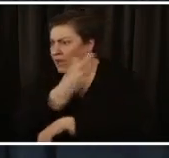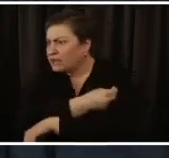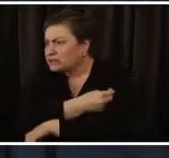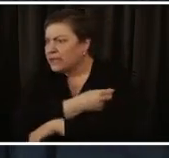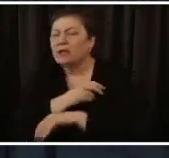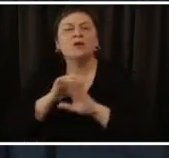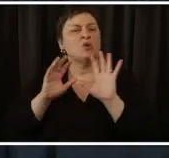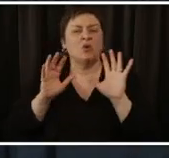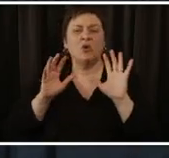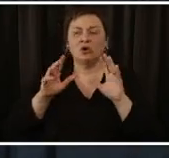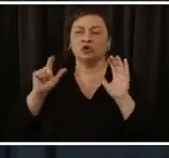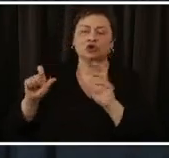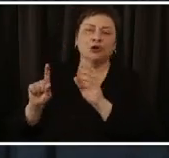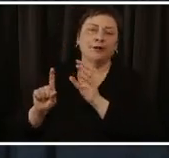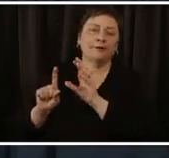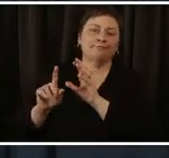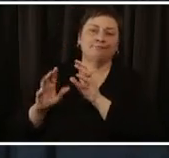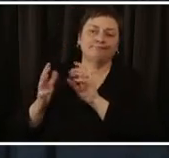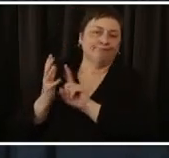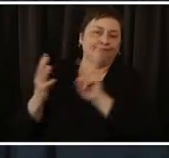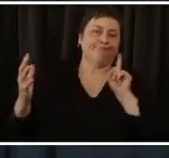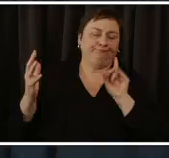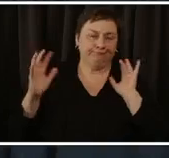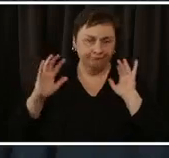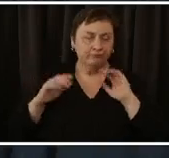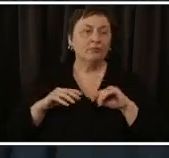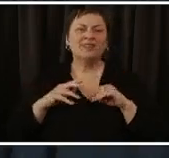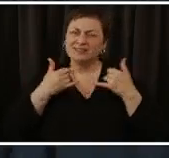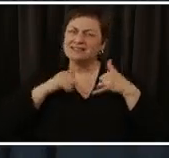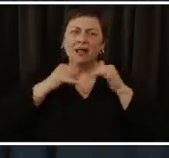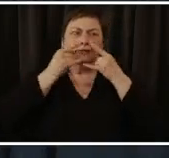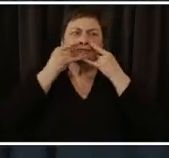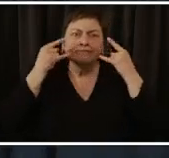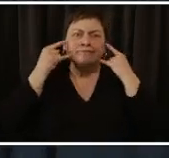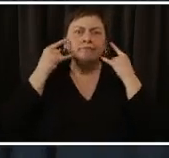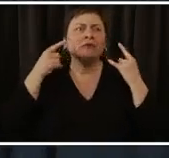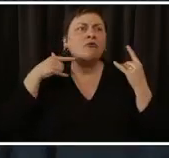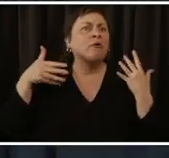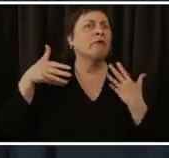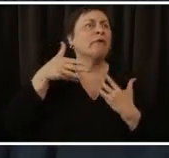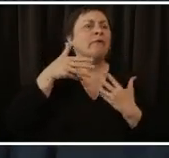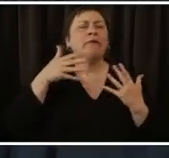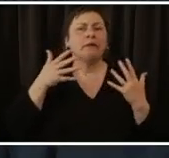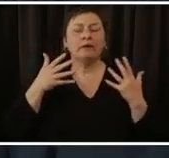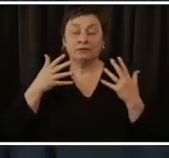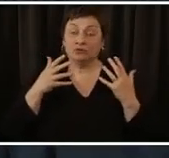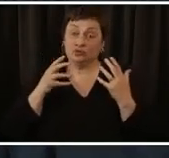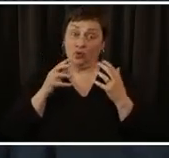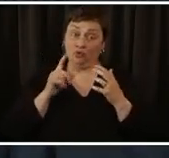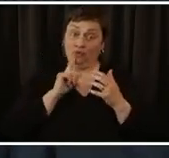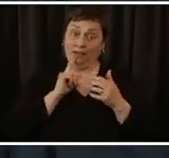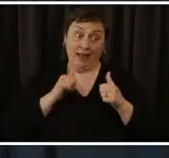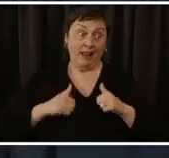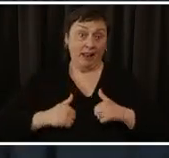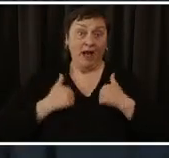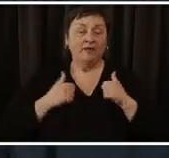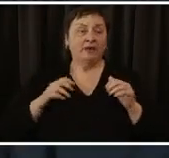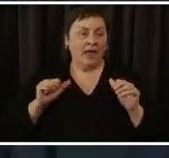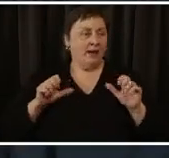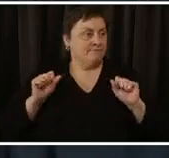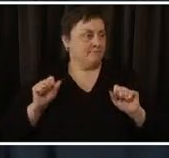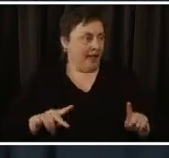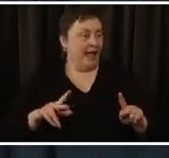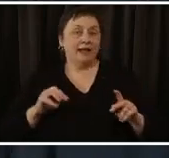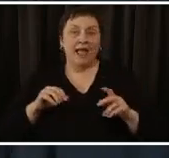up and get vaccinated as soon as we can so that A, your life can get back to normal, and B, the pandemic will be over. Let me give it to